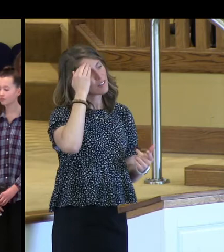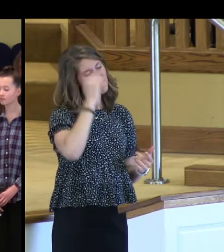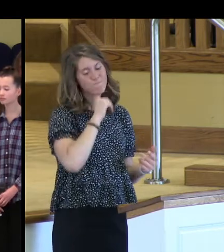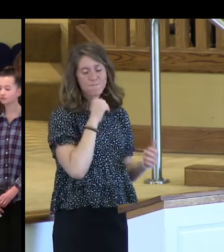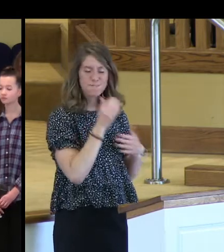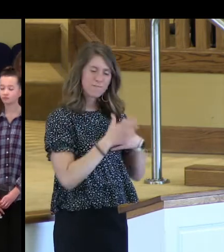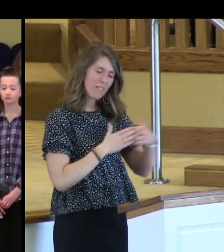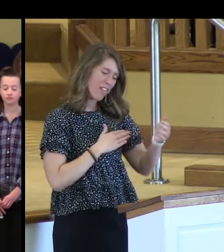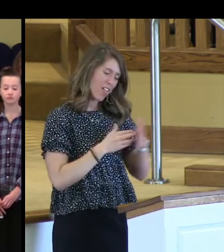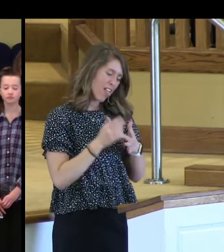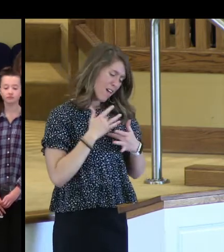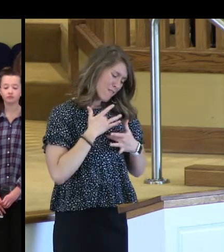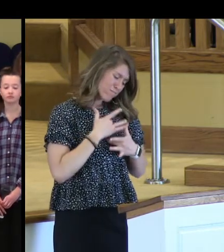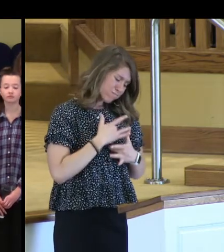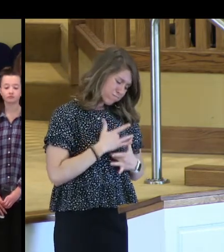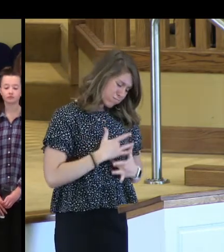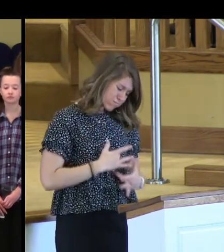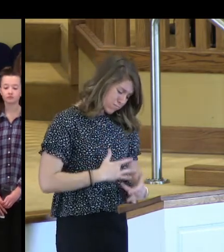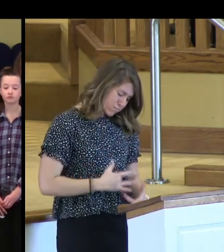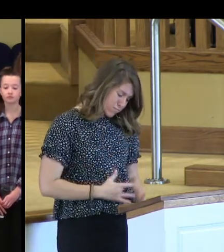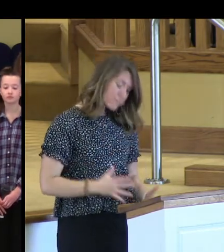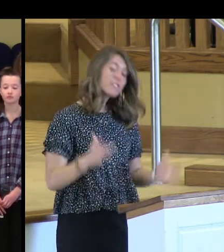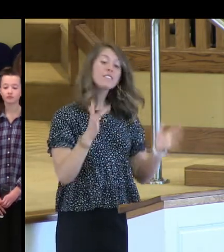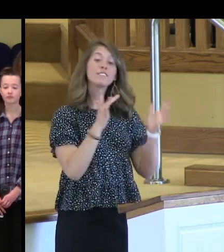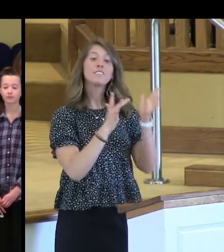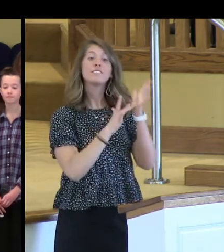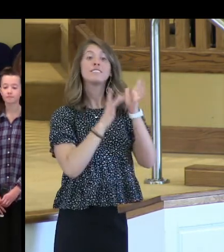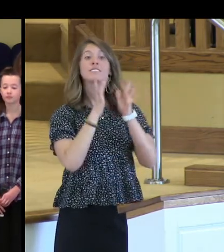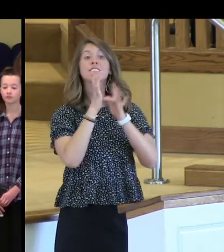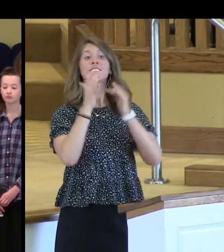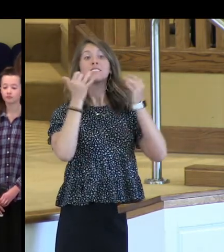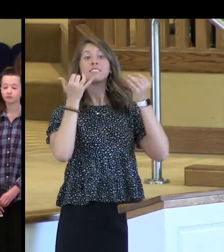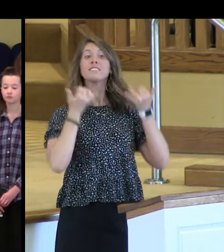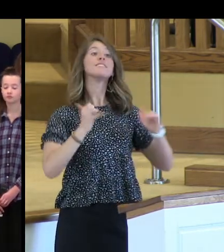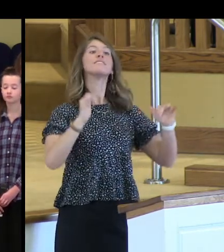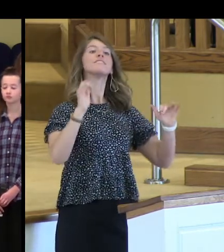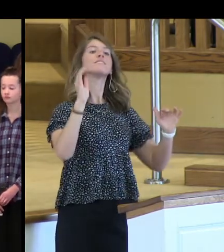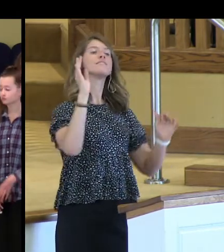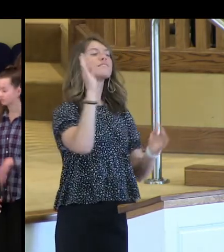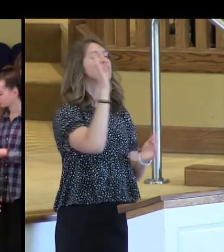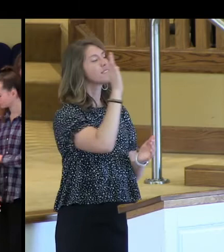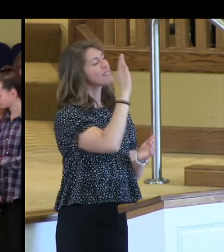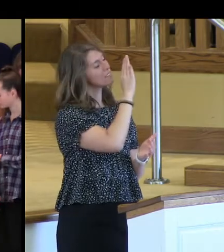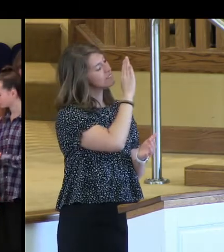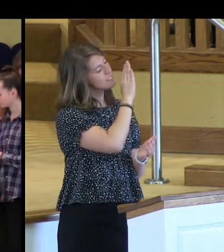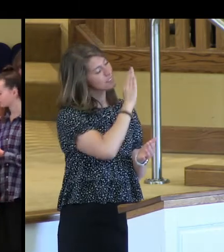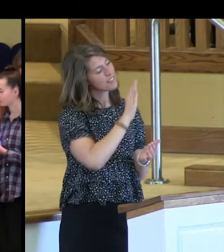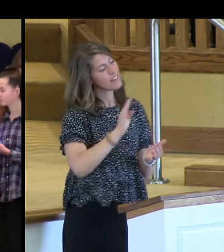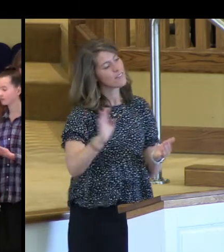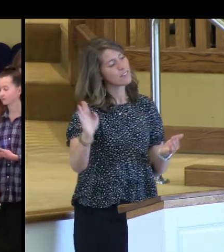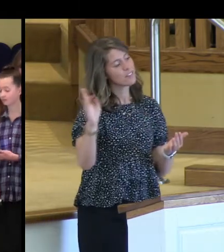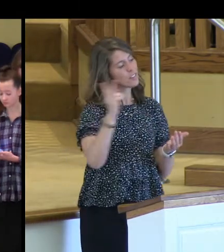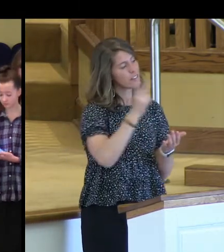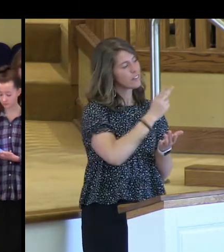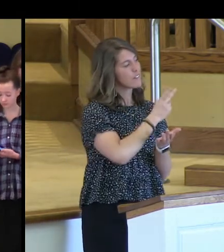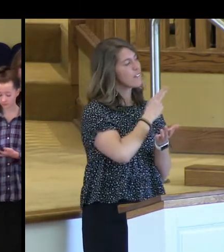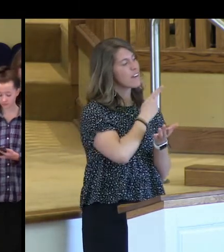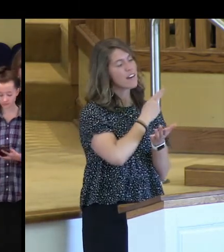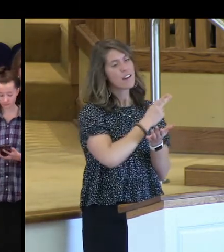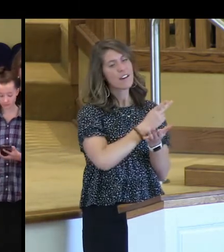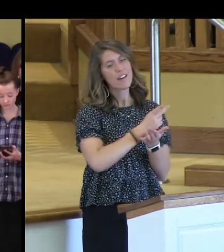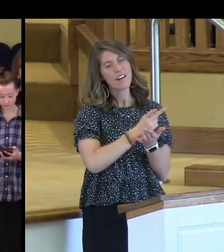know, however deep we're in despair, that Jesus never